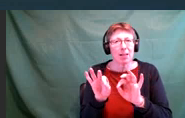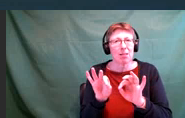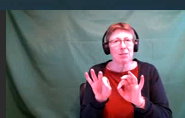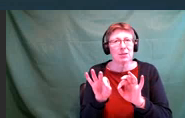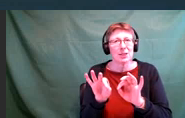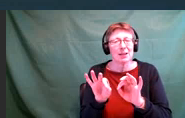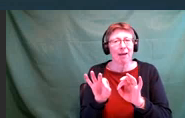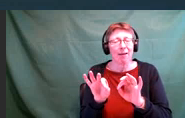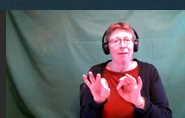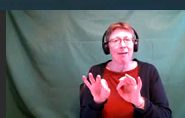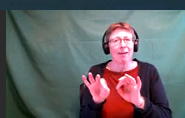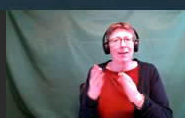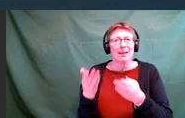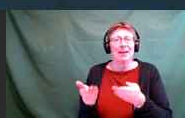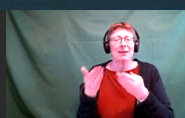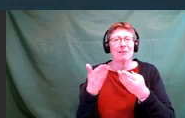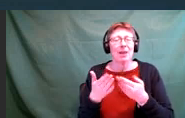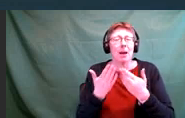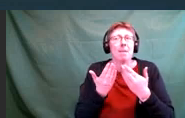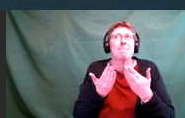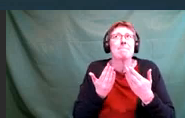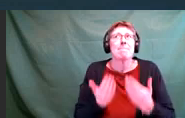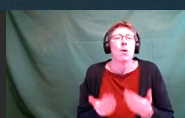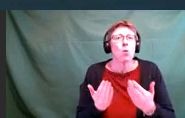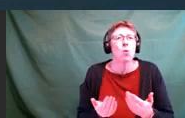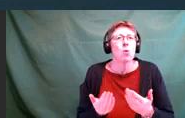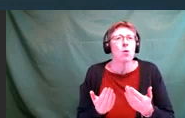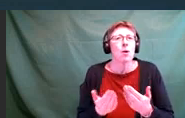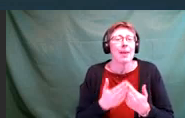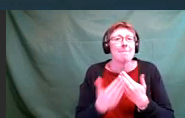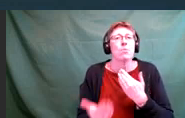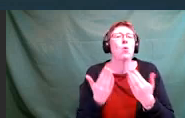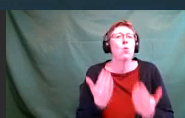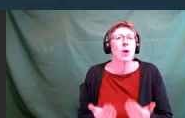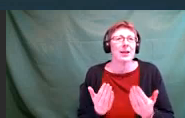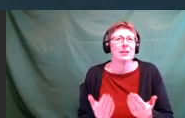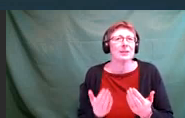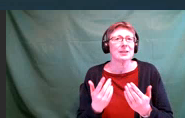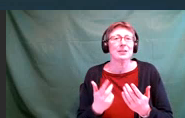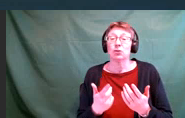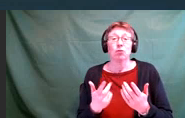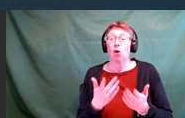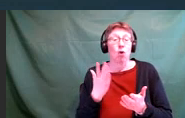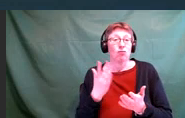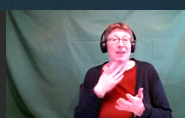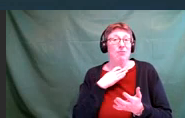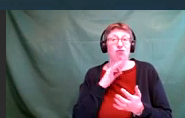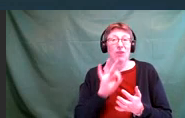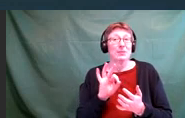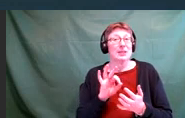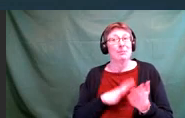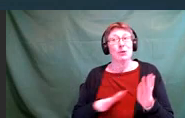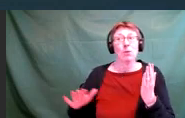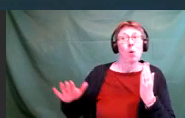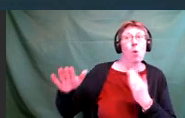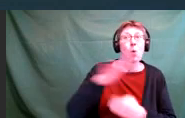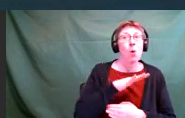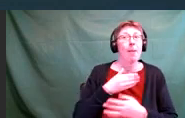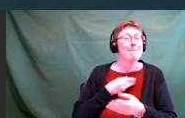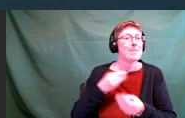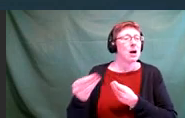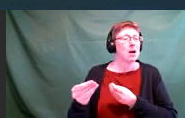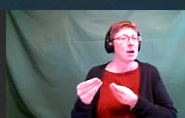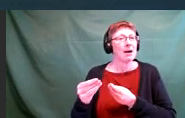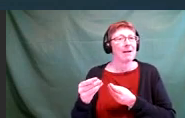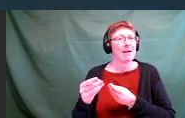So they're not looking at the representative sample of the population of the market to make a